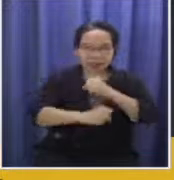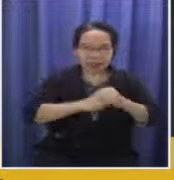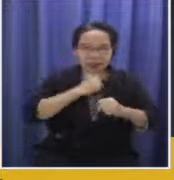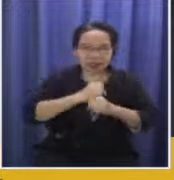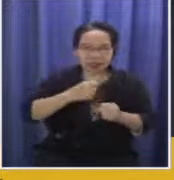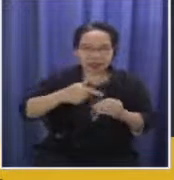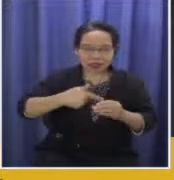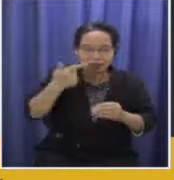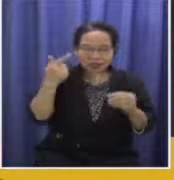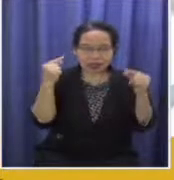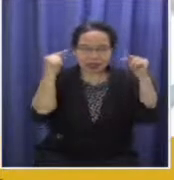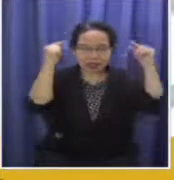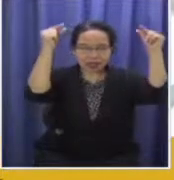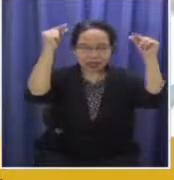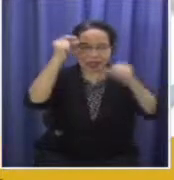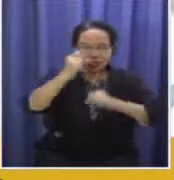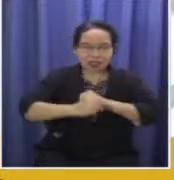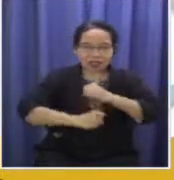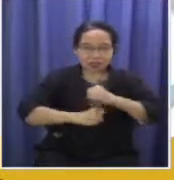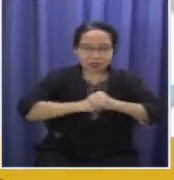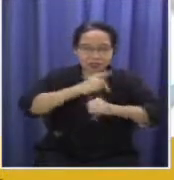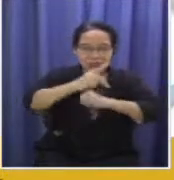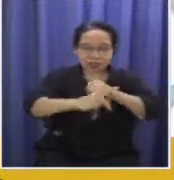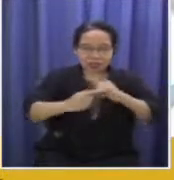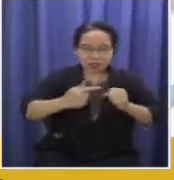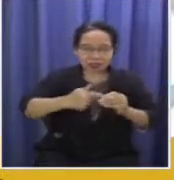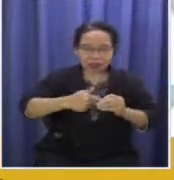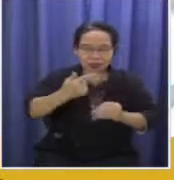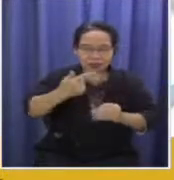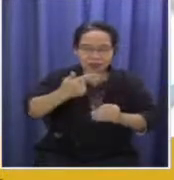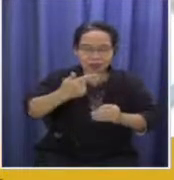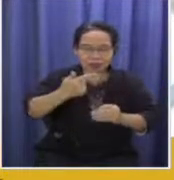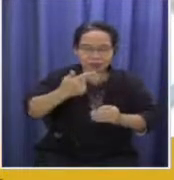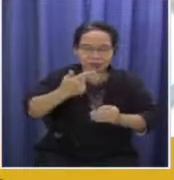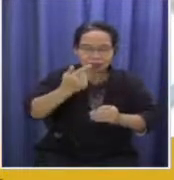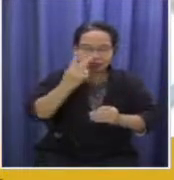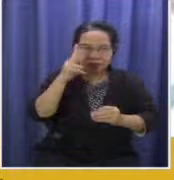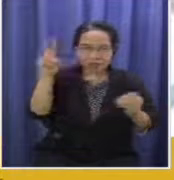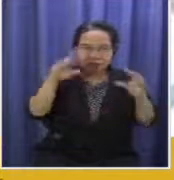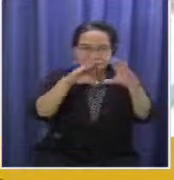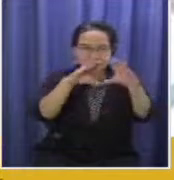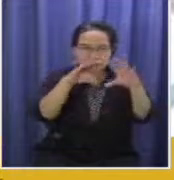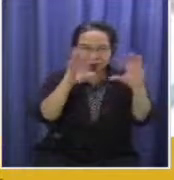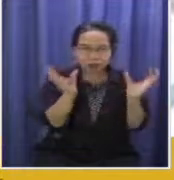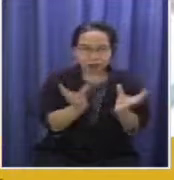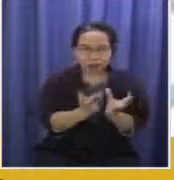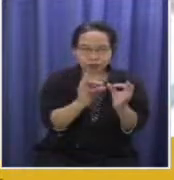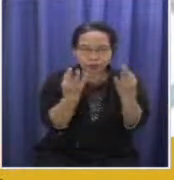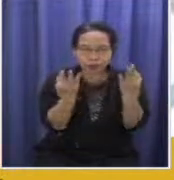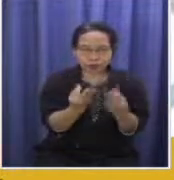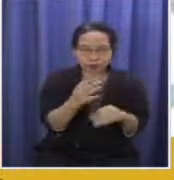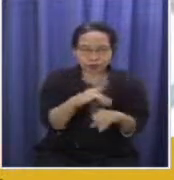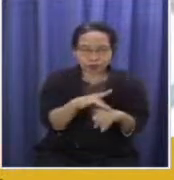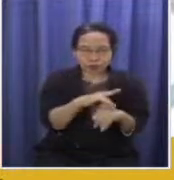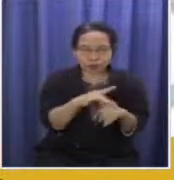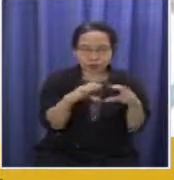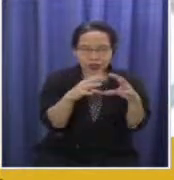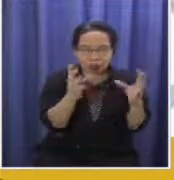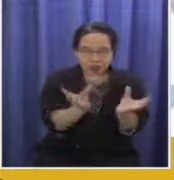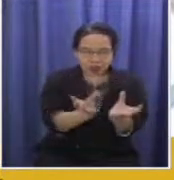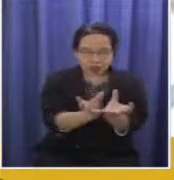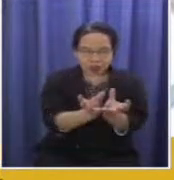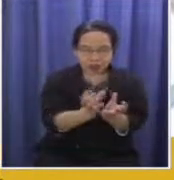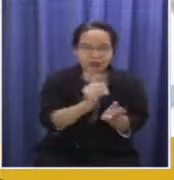a gas giant, a planet of gas. We can see the form just like the Earth, but it